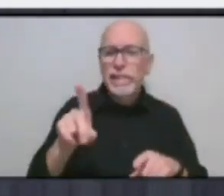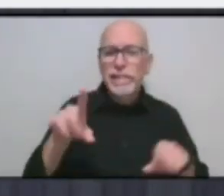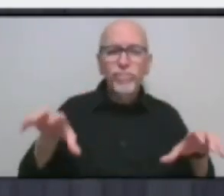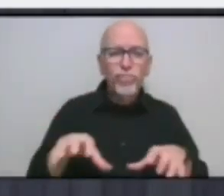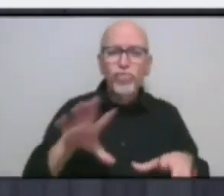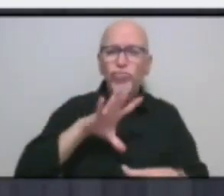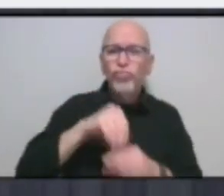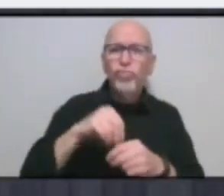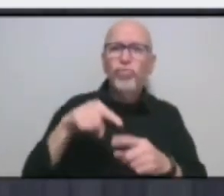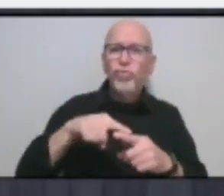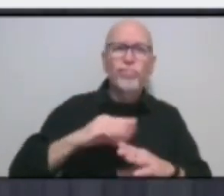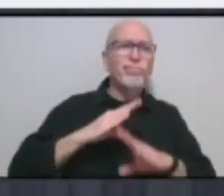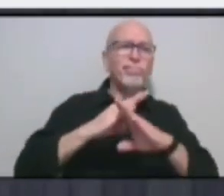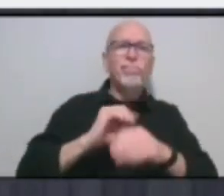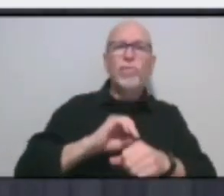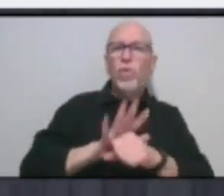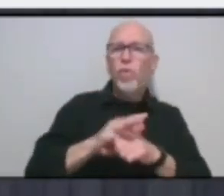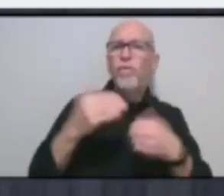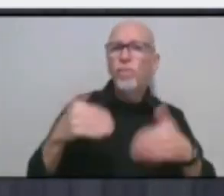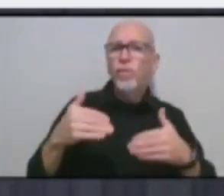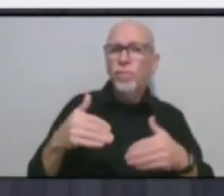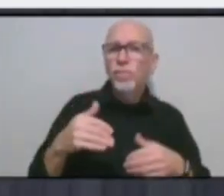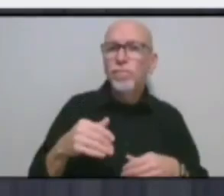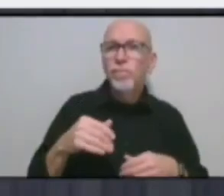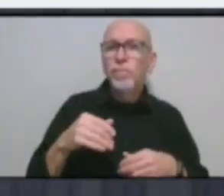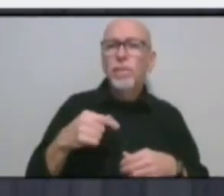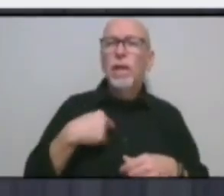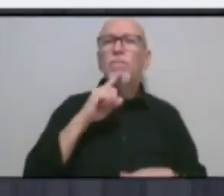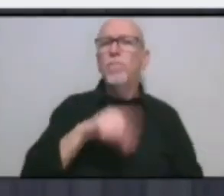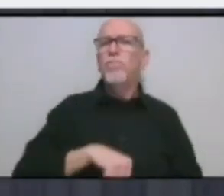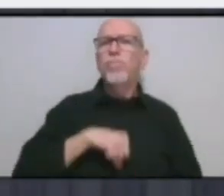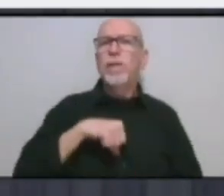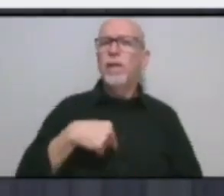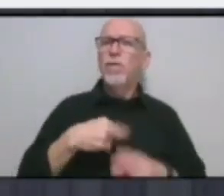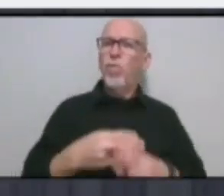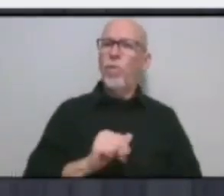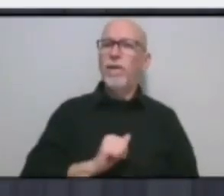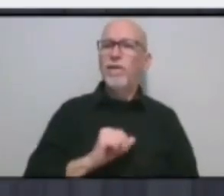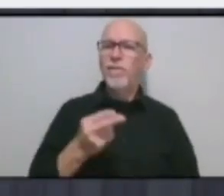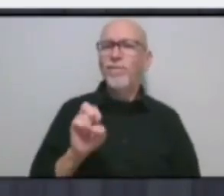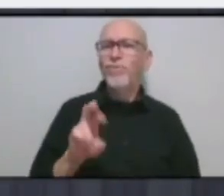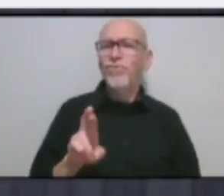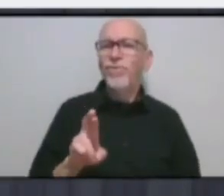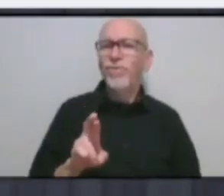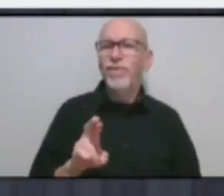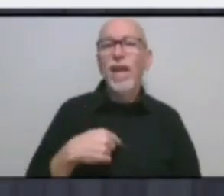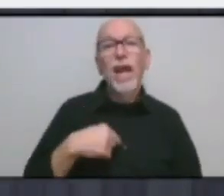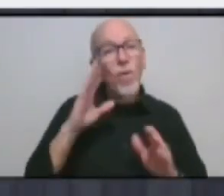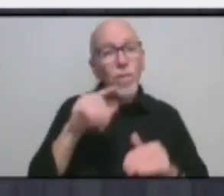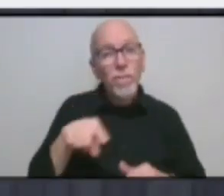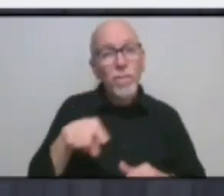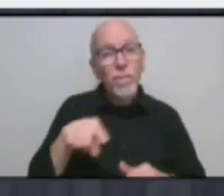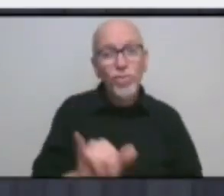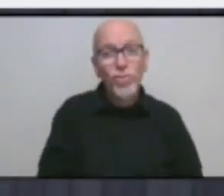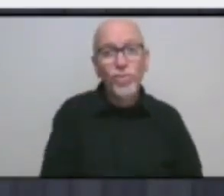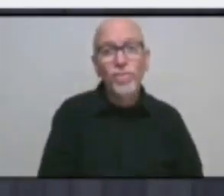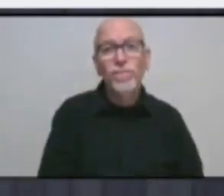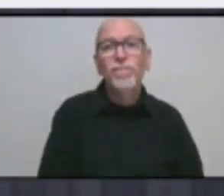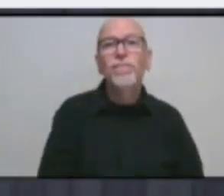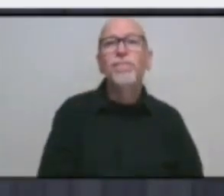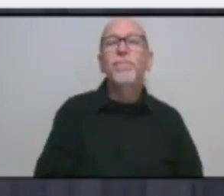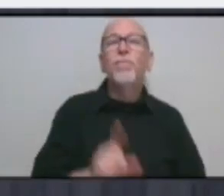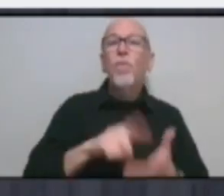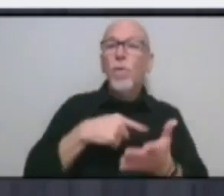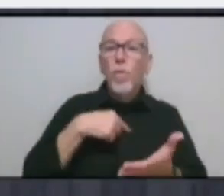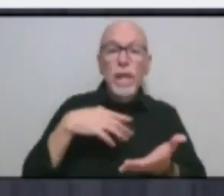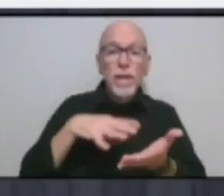against COVID-19 throughout this study, I'm proud to call myself a Hoosier, and I hope you are too. Given everything we've learned,